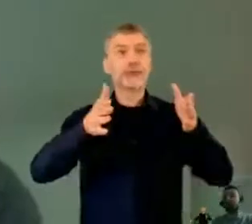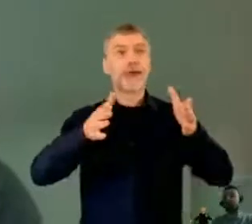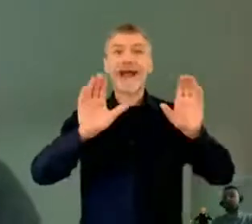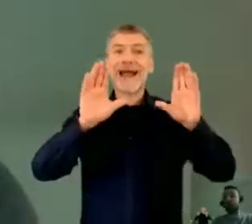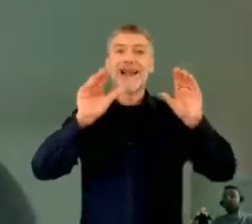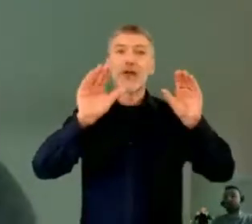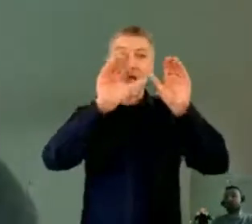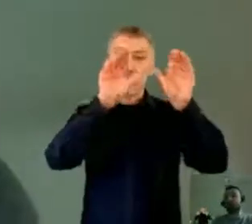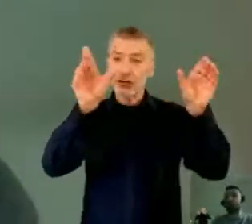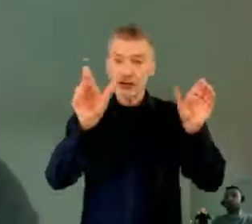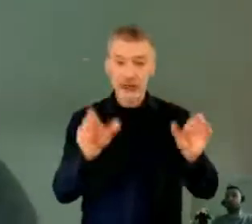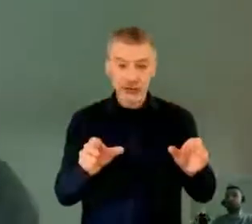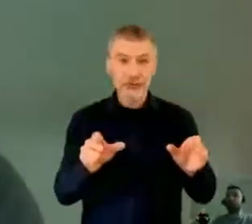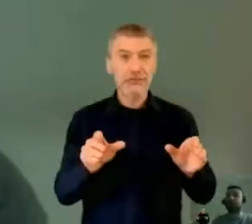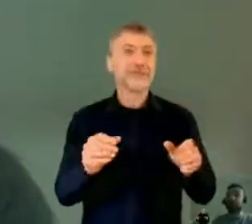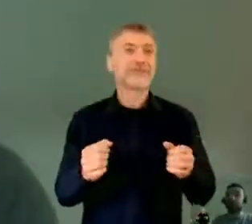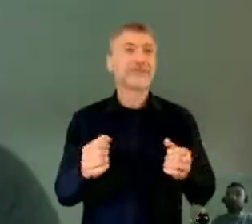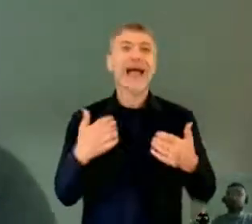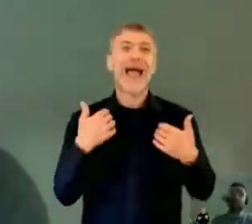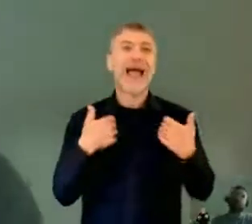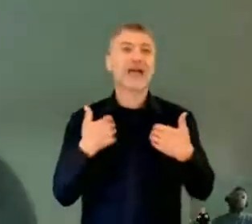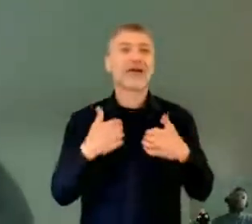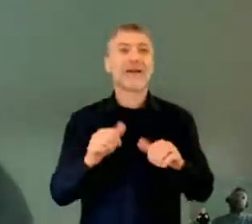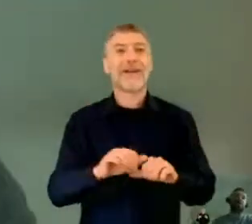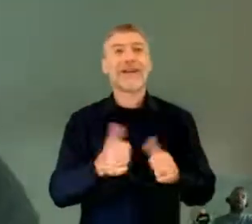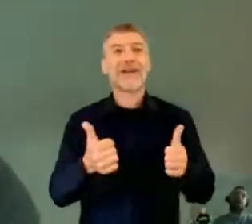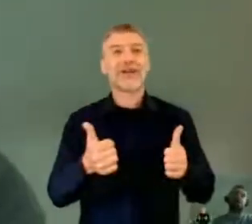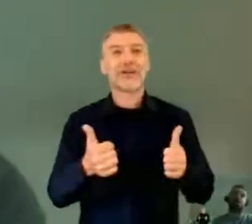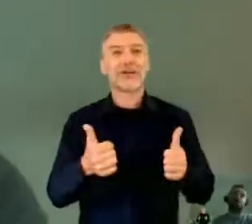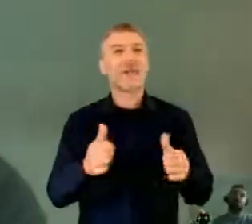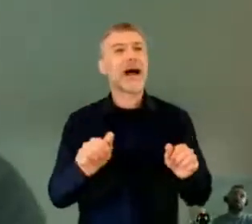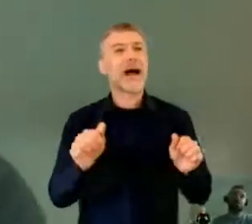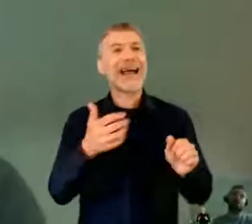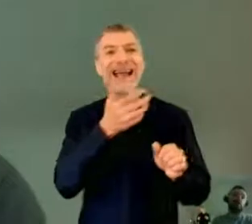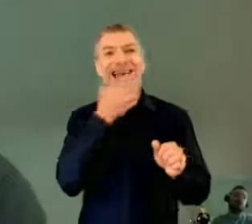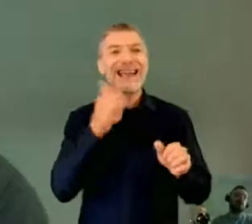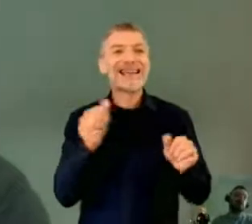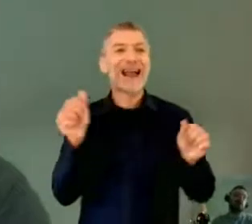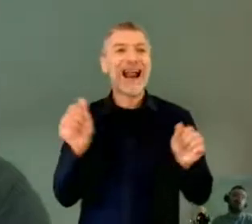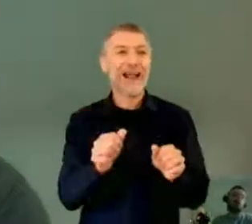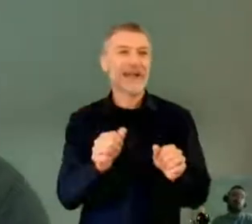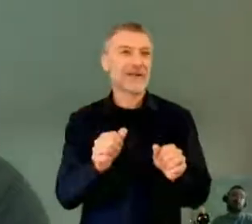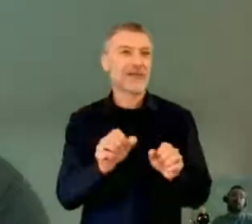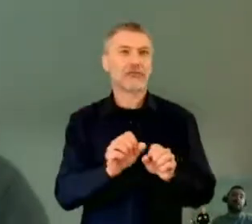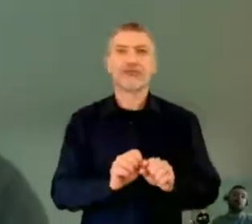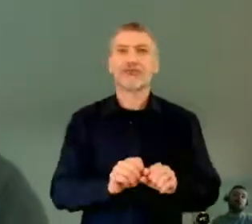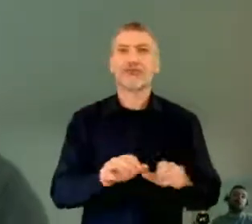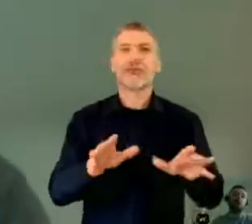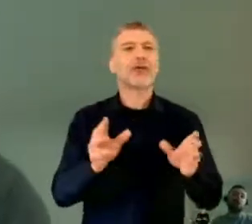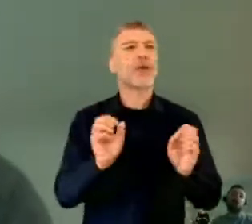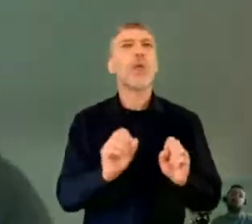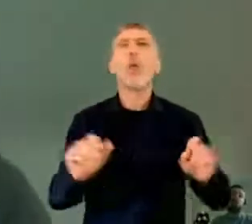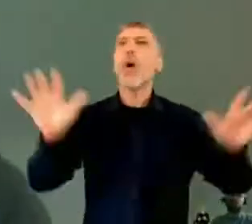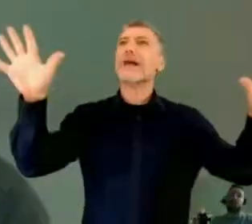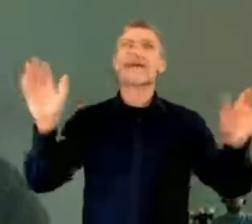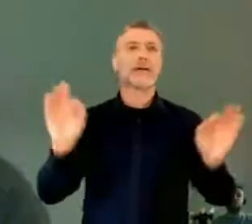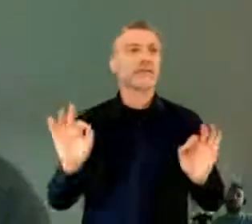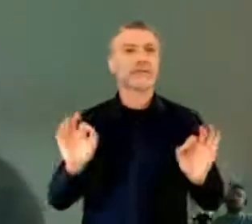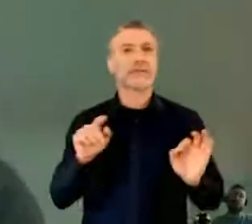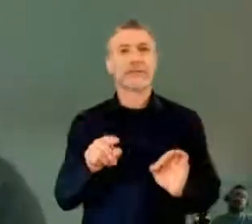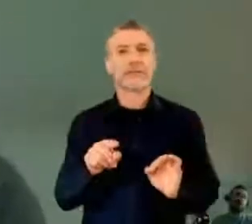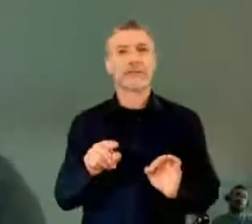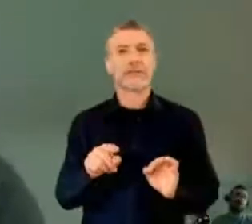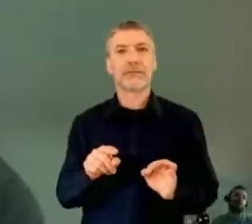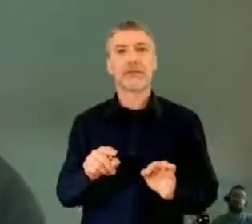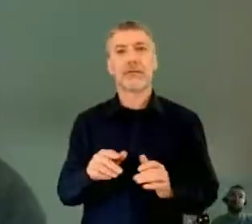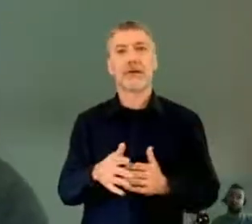more energy efficient, so we're using less heat because the heat is stored in the buildings, using zero emissions point of use